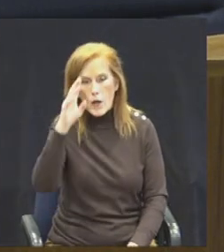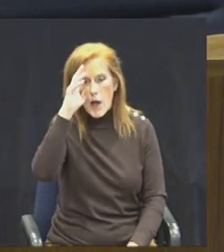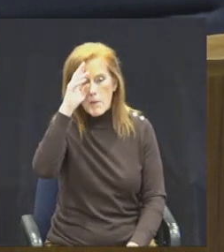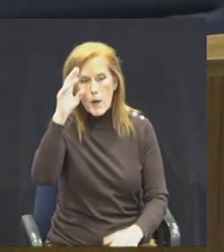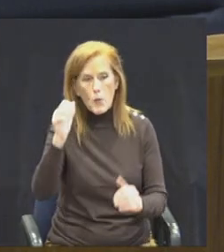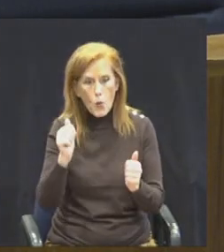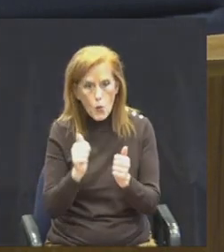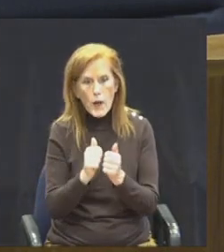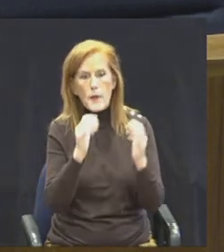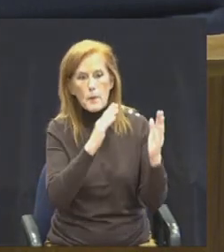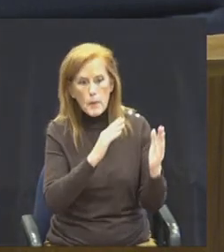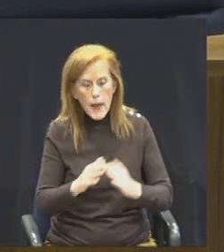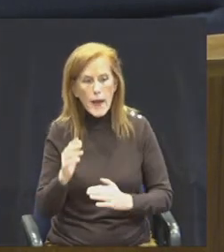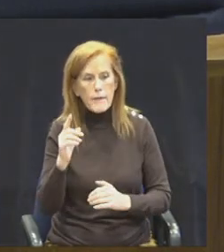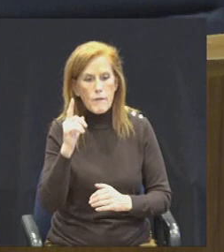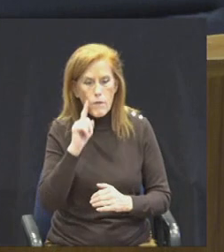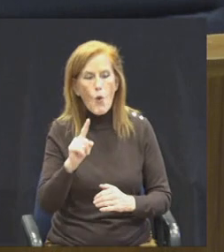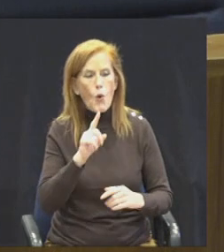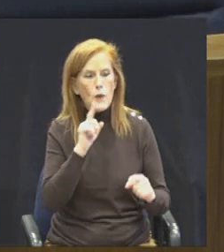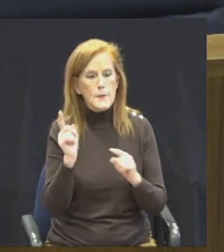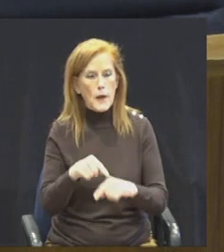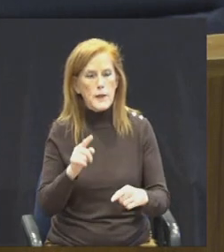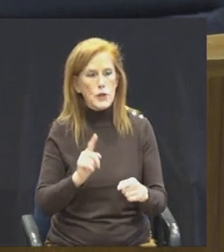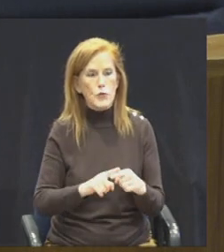is it specifically